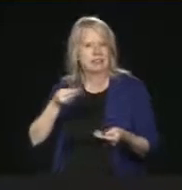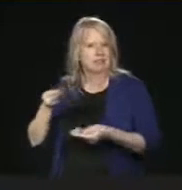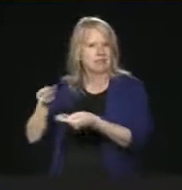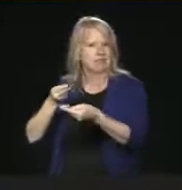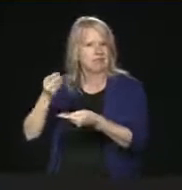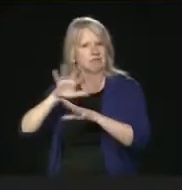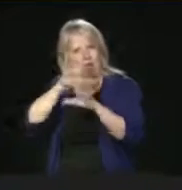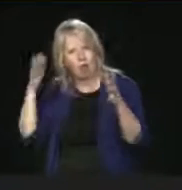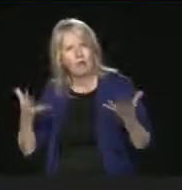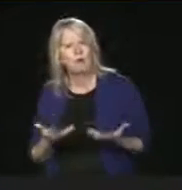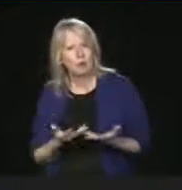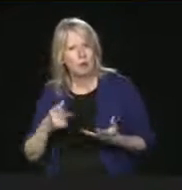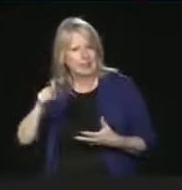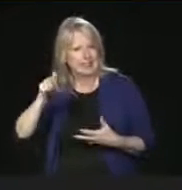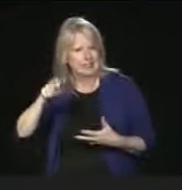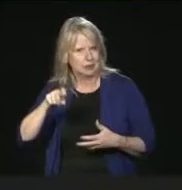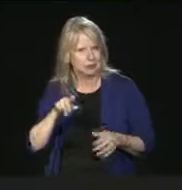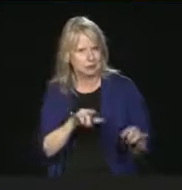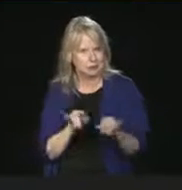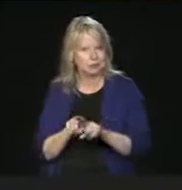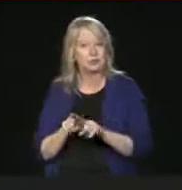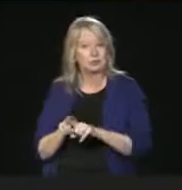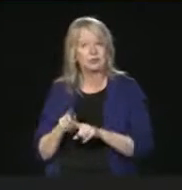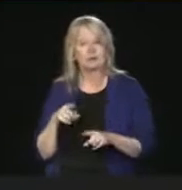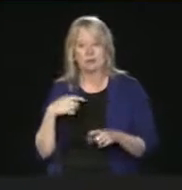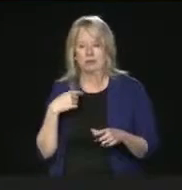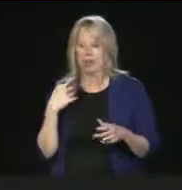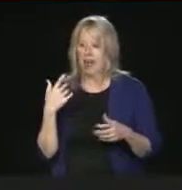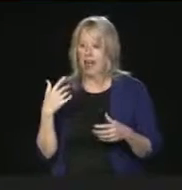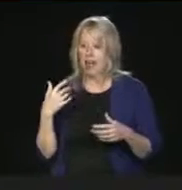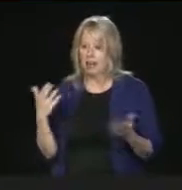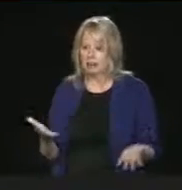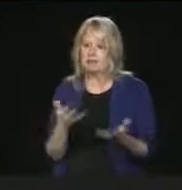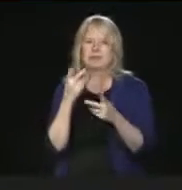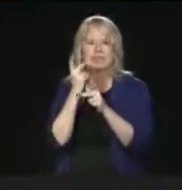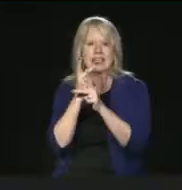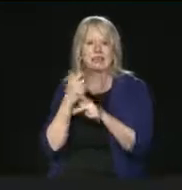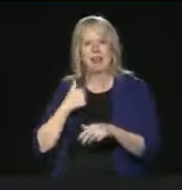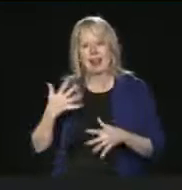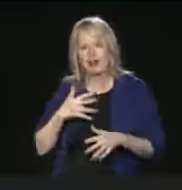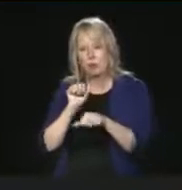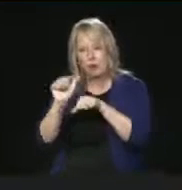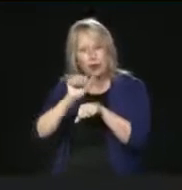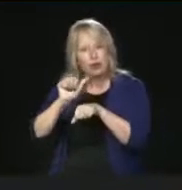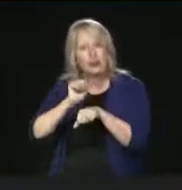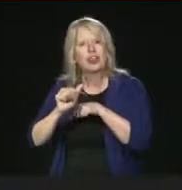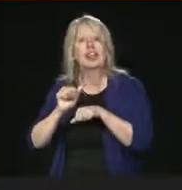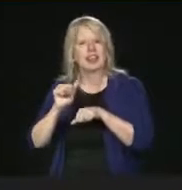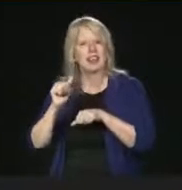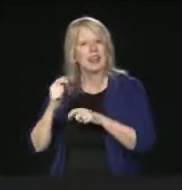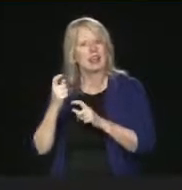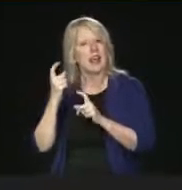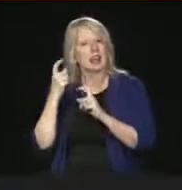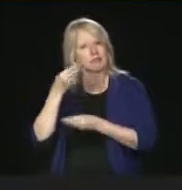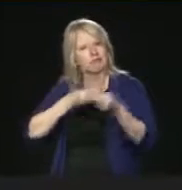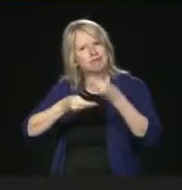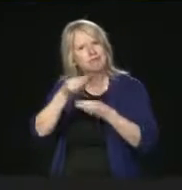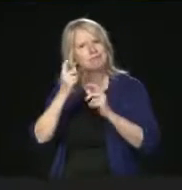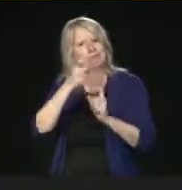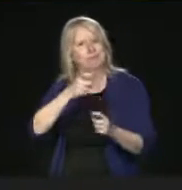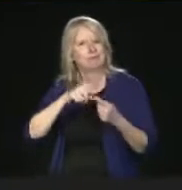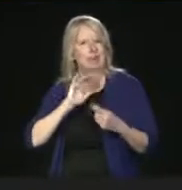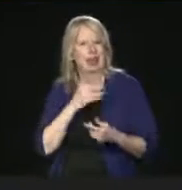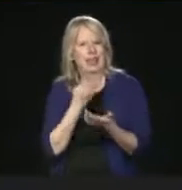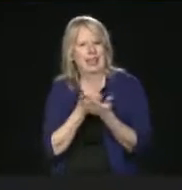well as keeping Canadians at work in factories, contributing to our economic activity. These are things that we're going